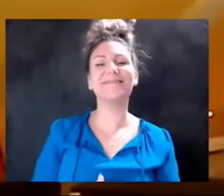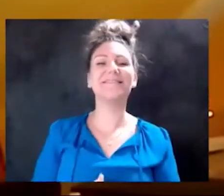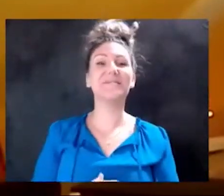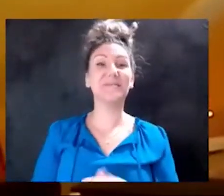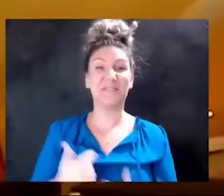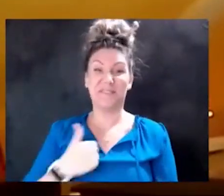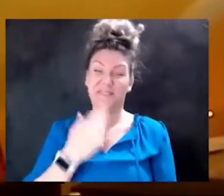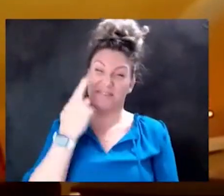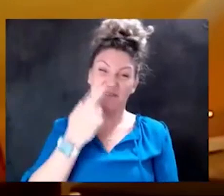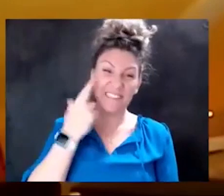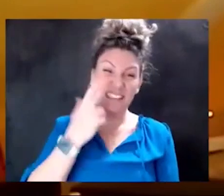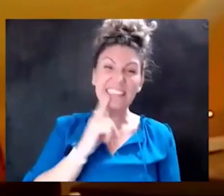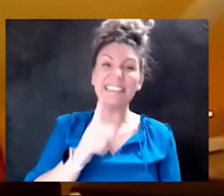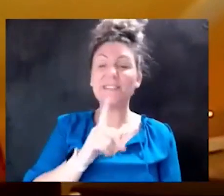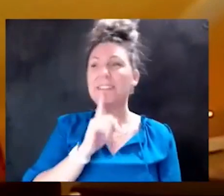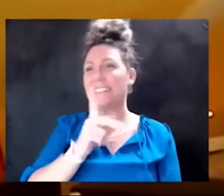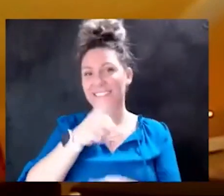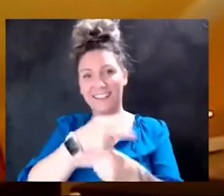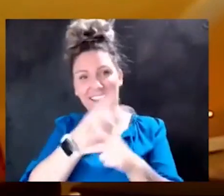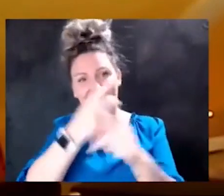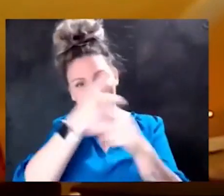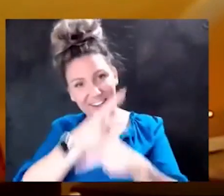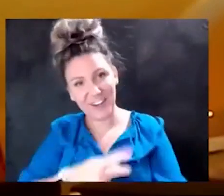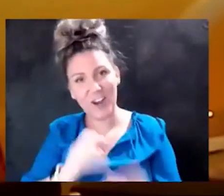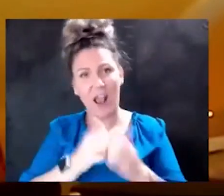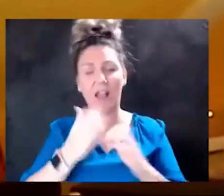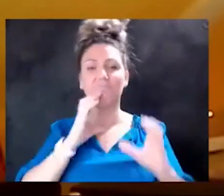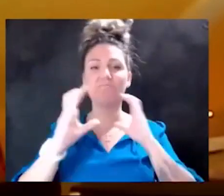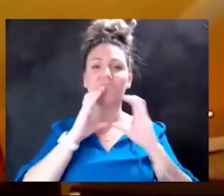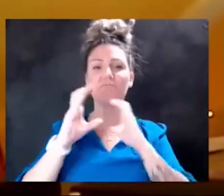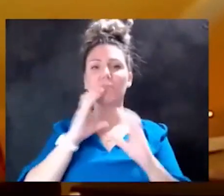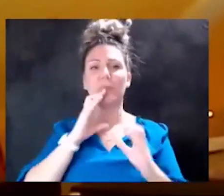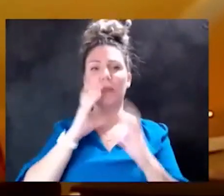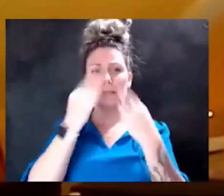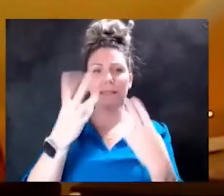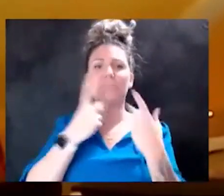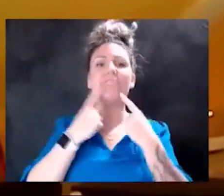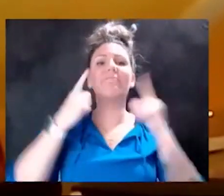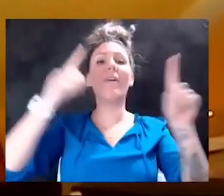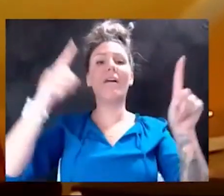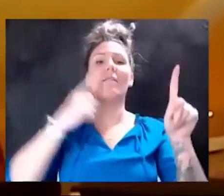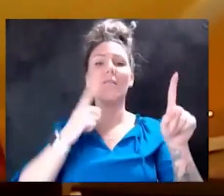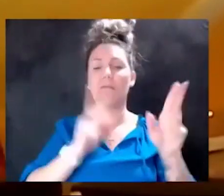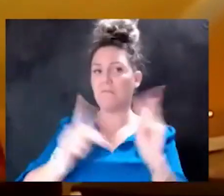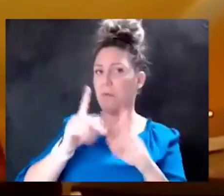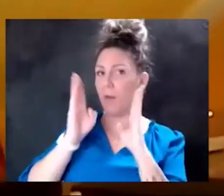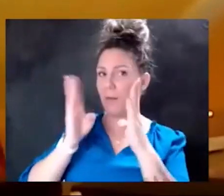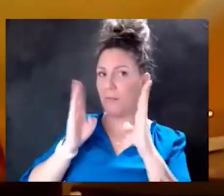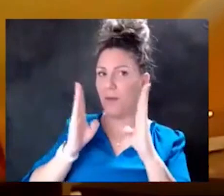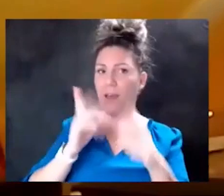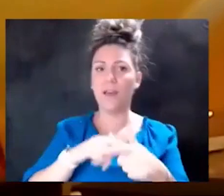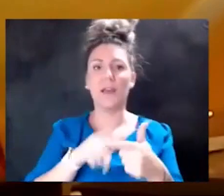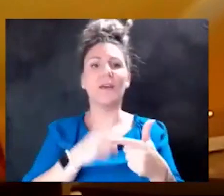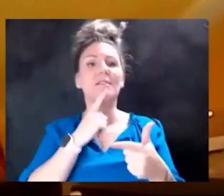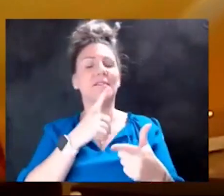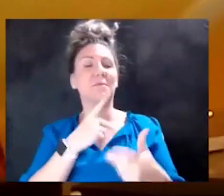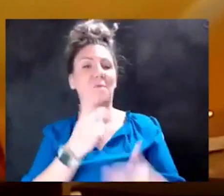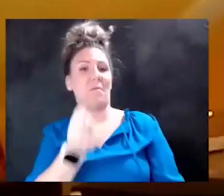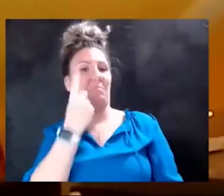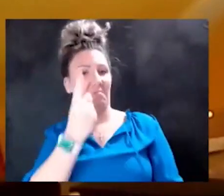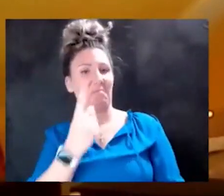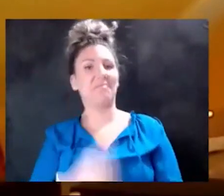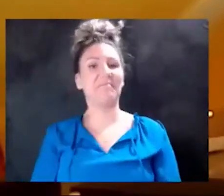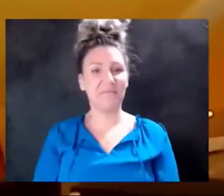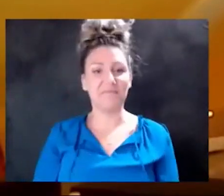really take the care to figure out how to communicate our data effectively, people will pay attention and they'll get it. And maybe